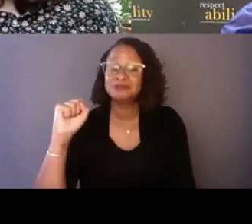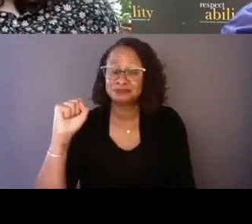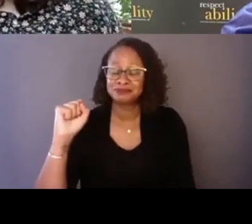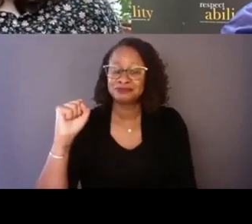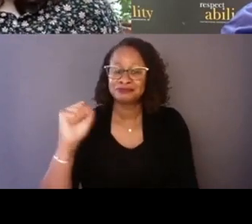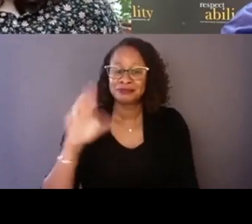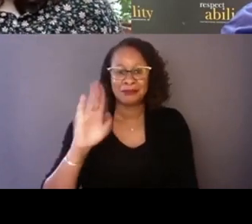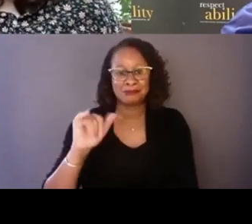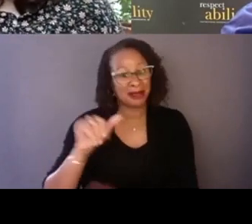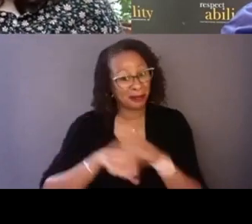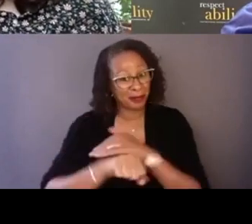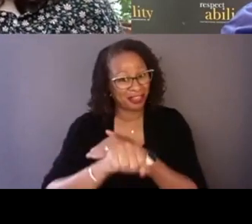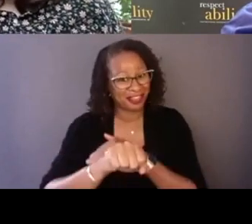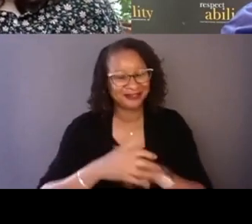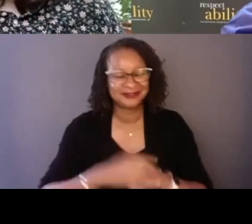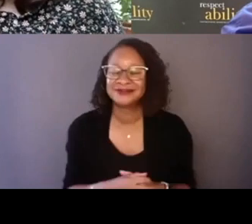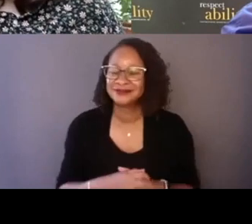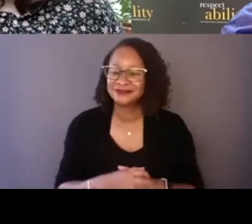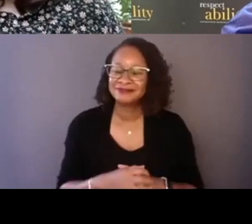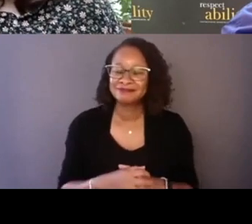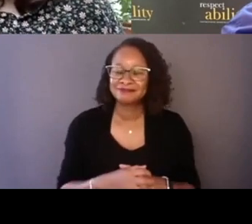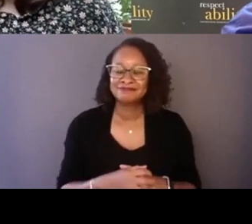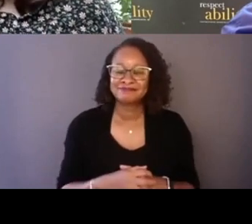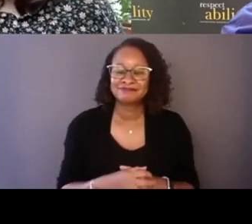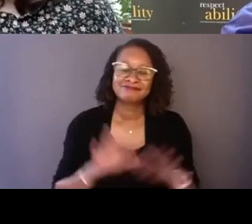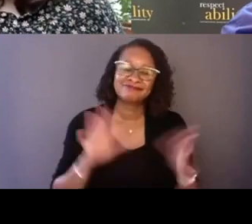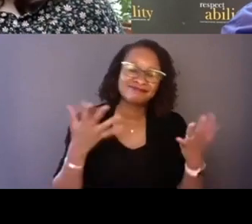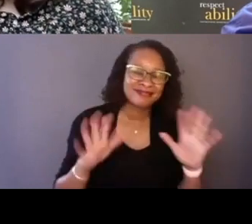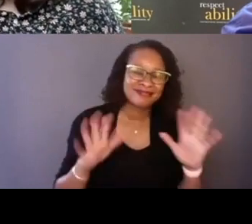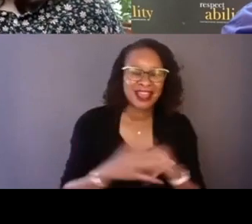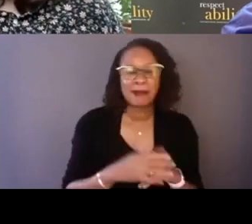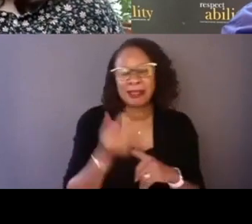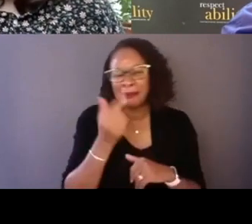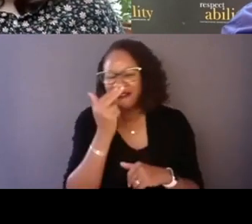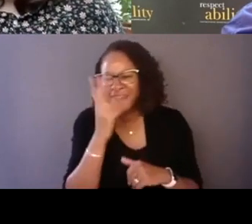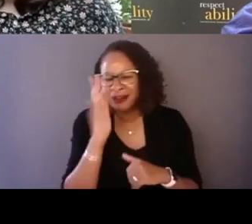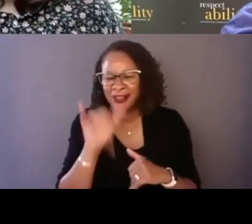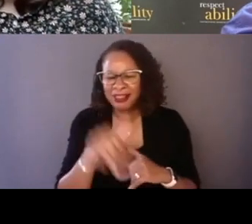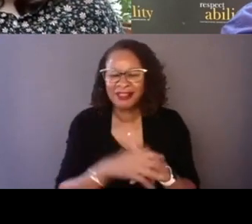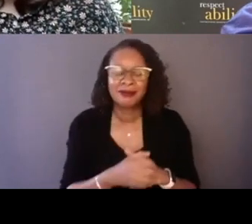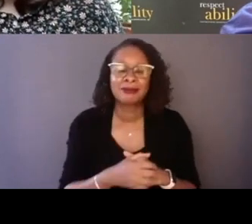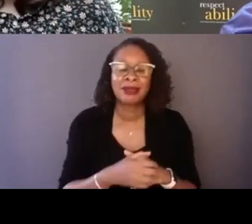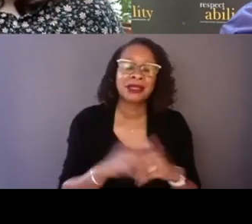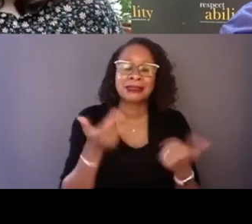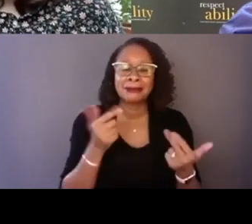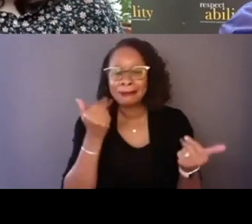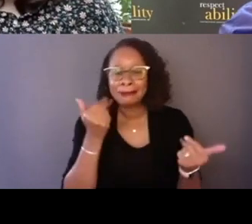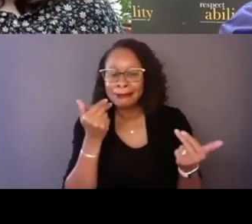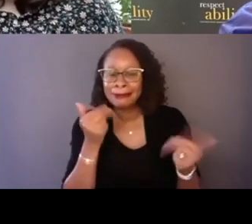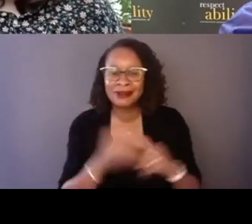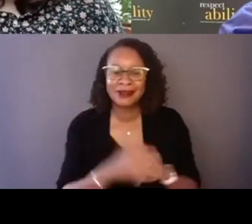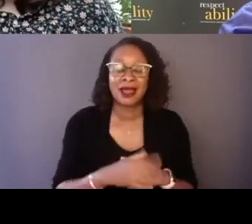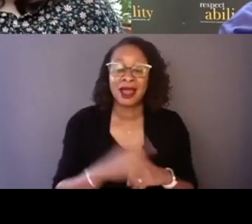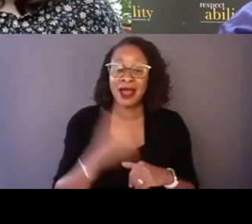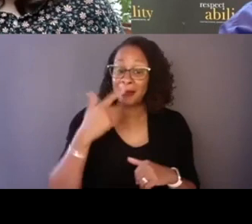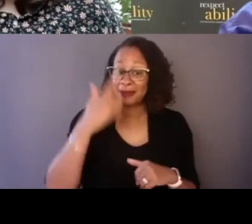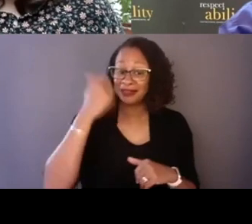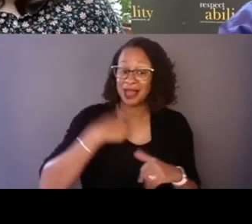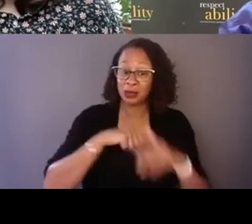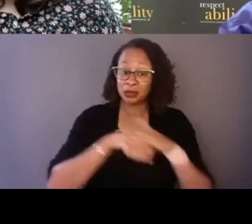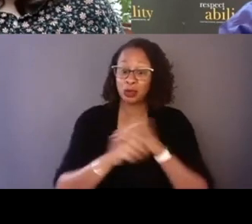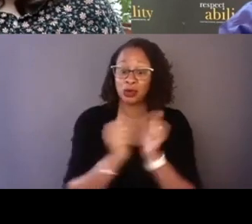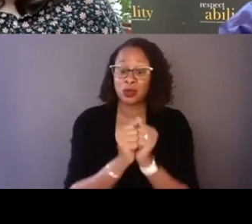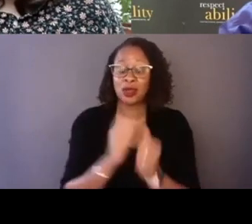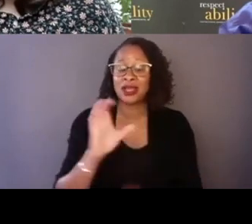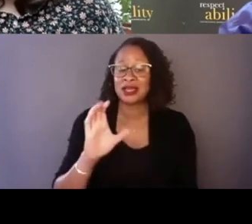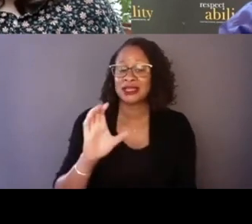by birth. And yes, I'm being partially facetious. I'm partially humorous because I was born with